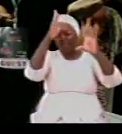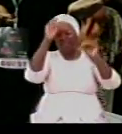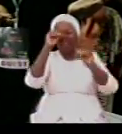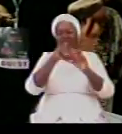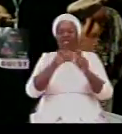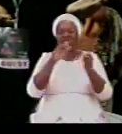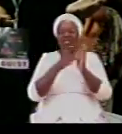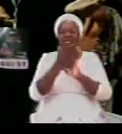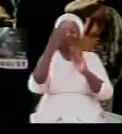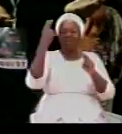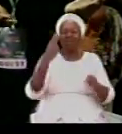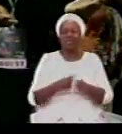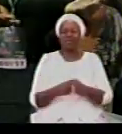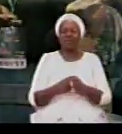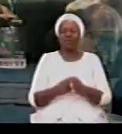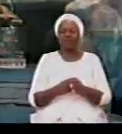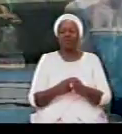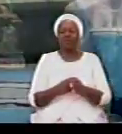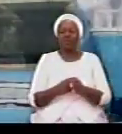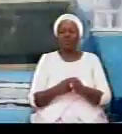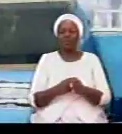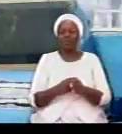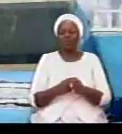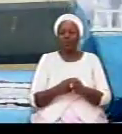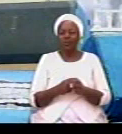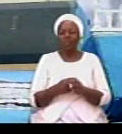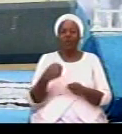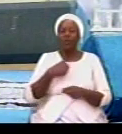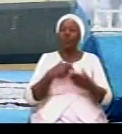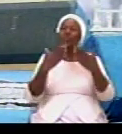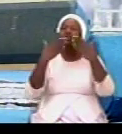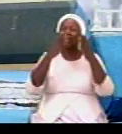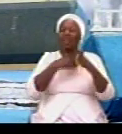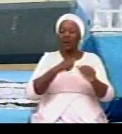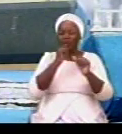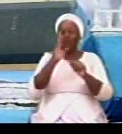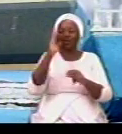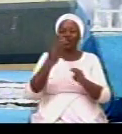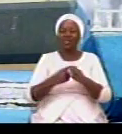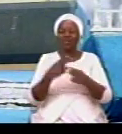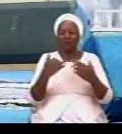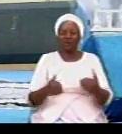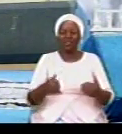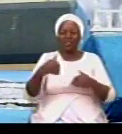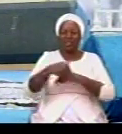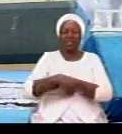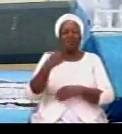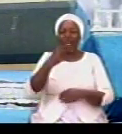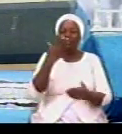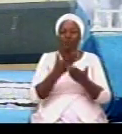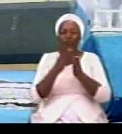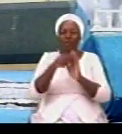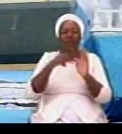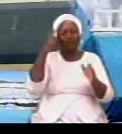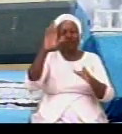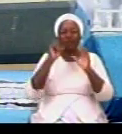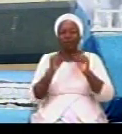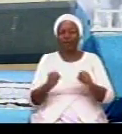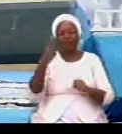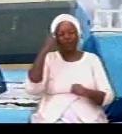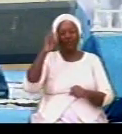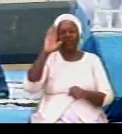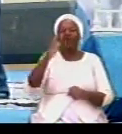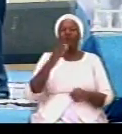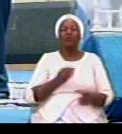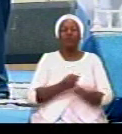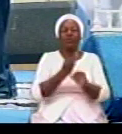Well, thank you and bless your name tonight for your goodness, for your power, and for your faithfulness. You cannot fail. You will not fail.